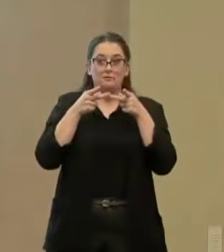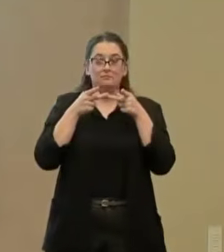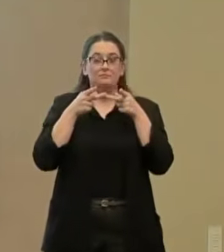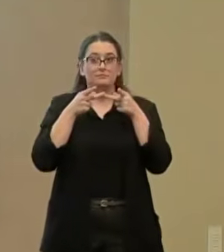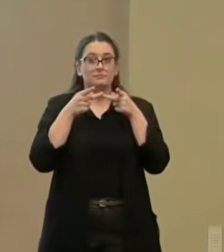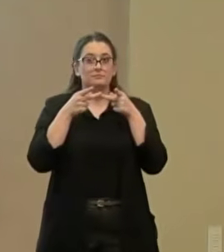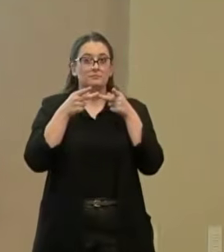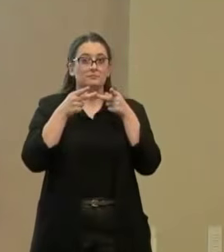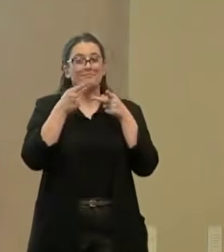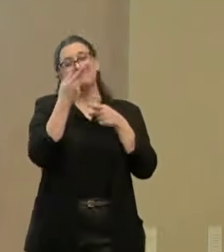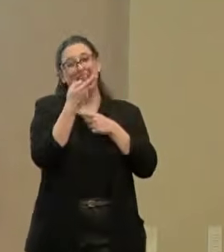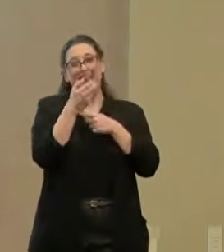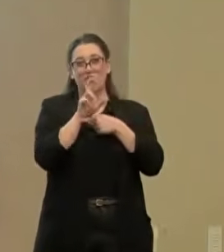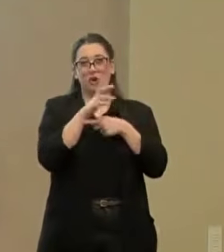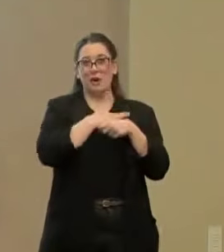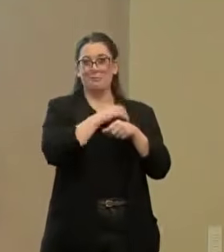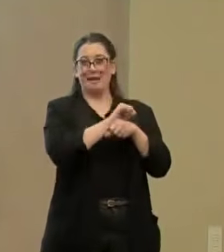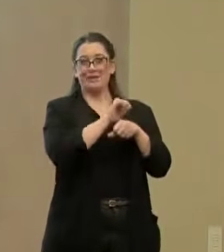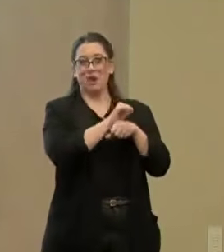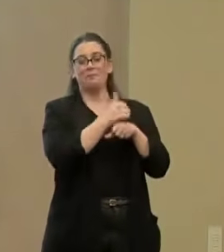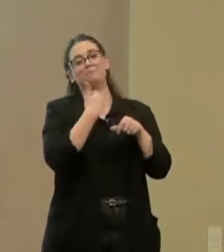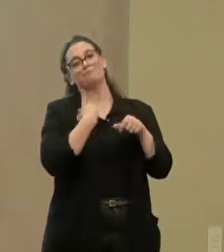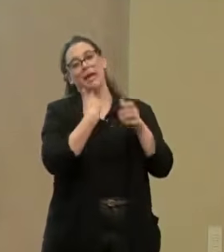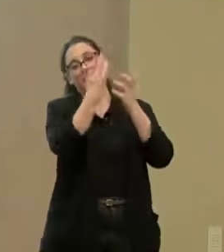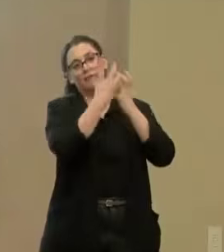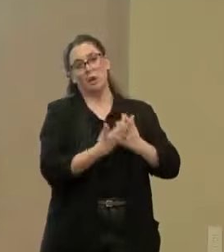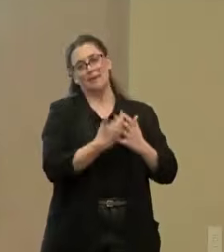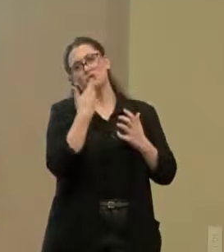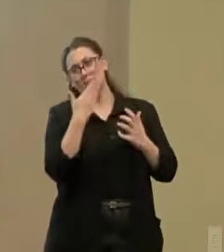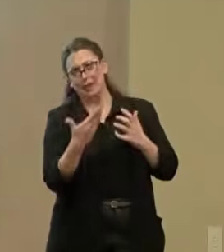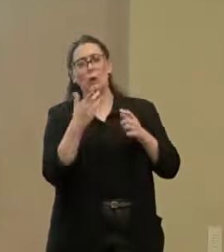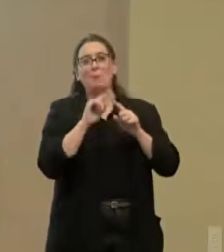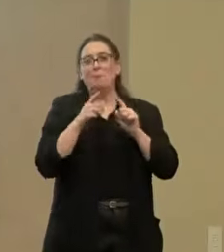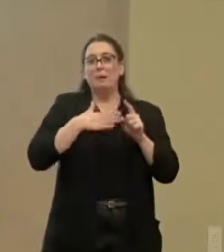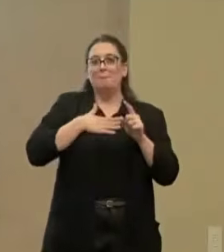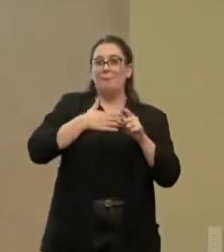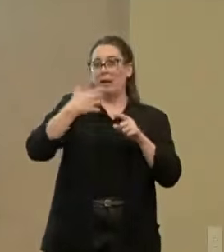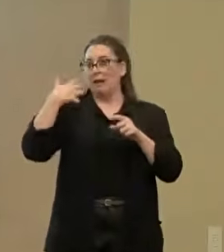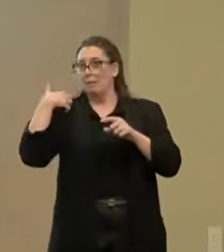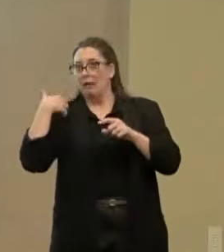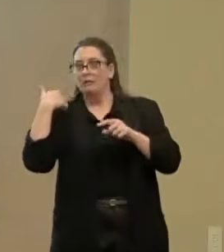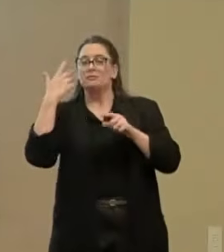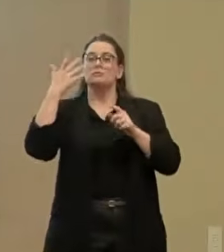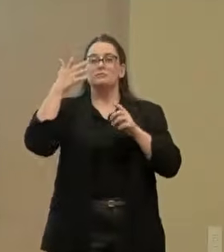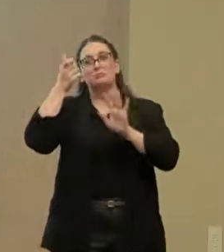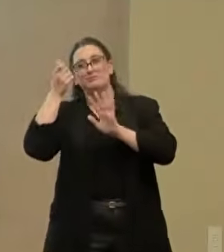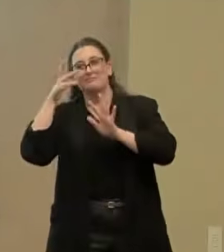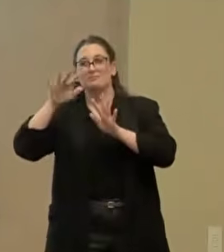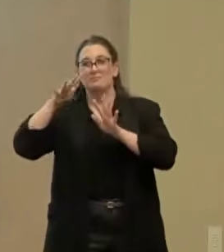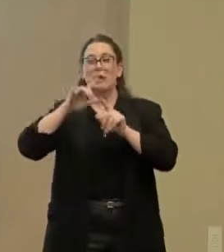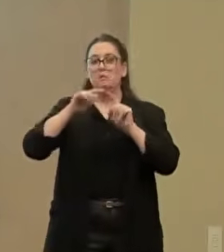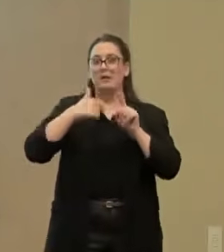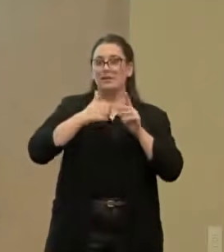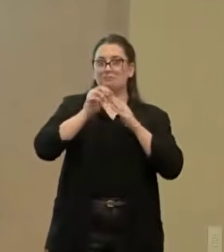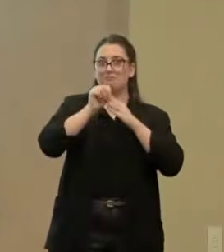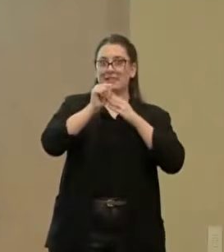Sorry. Yes, HR, yes, I have accommodation. So thank you for that in HR and my boss. But when you are in a leadership